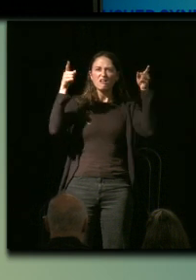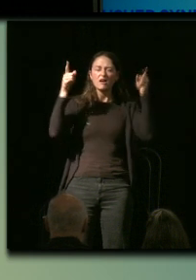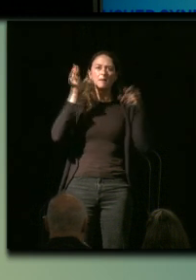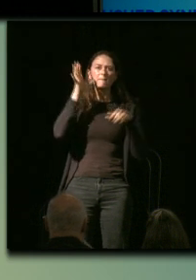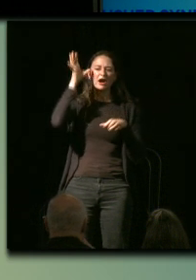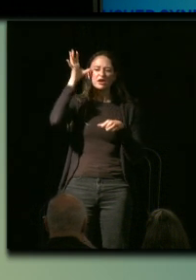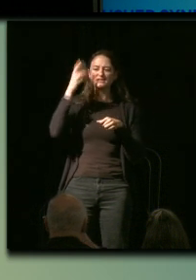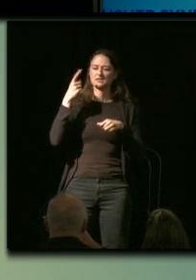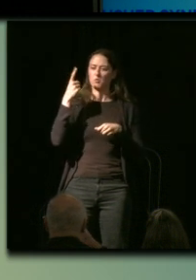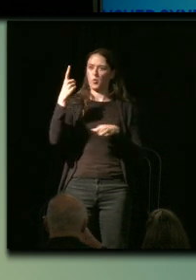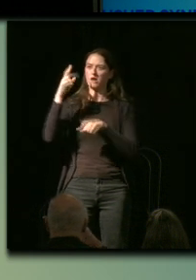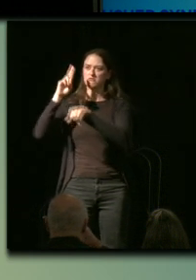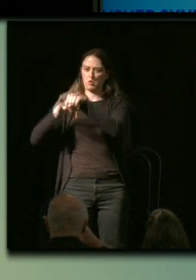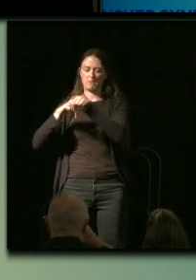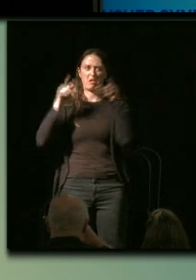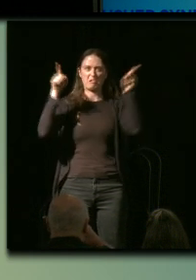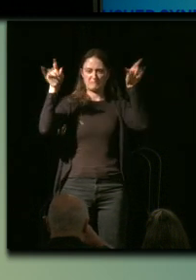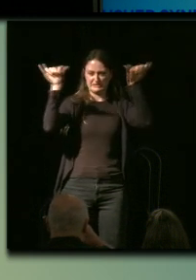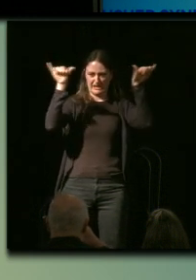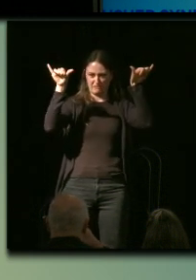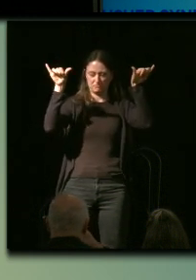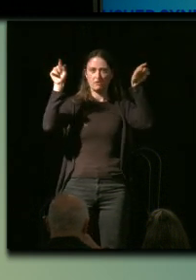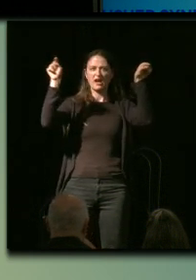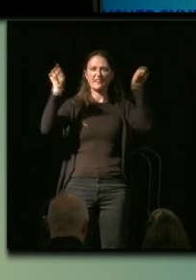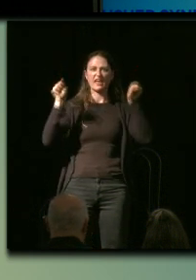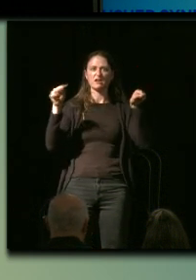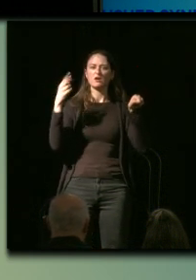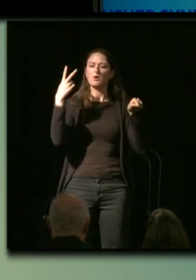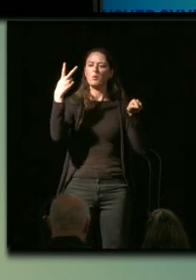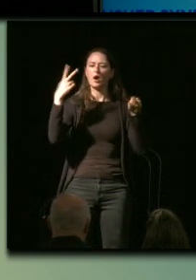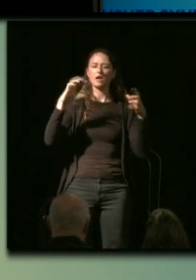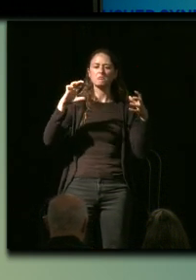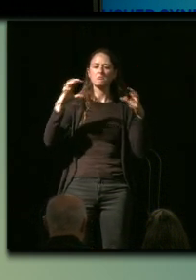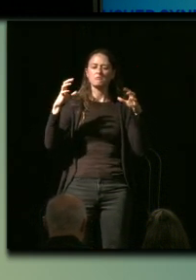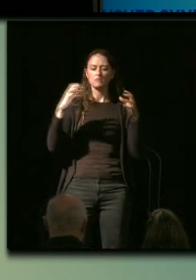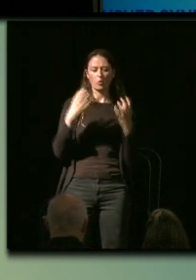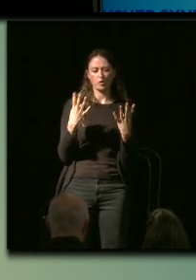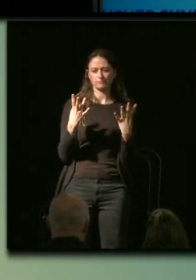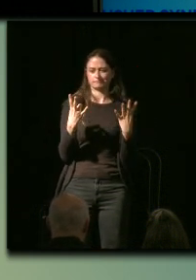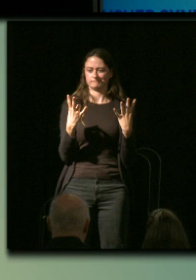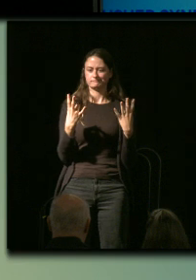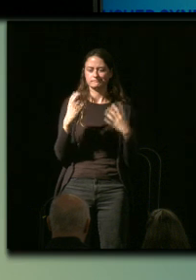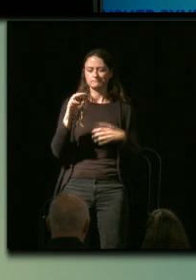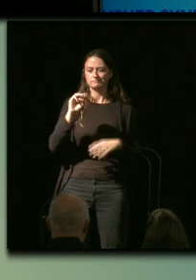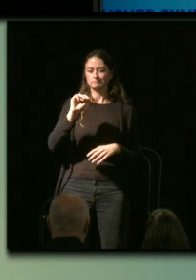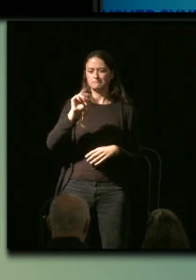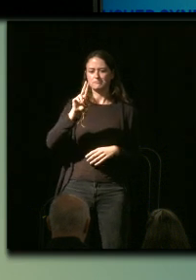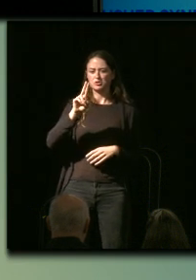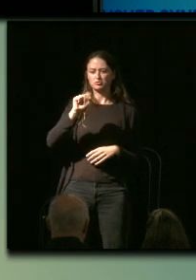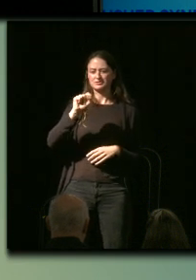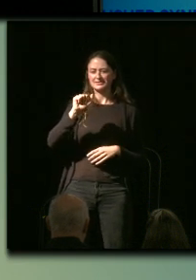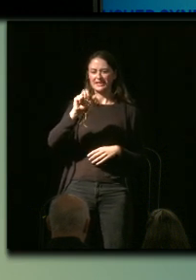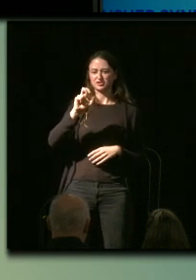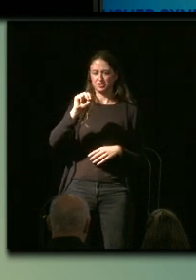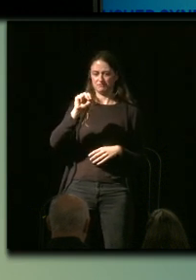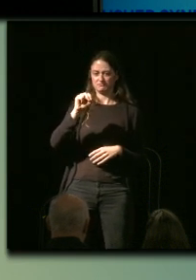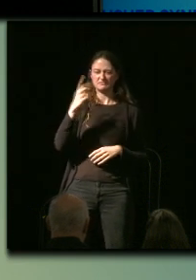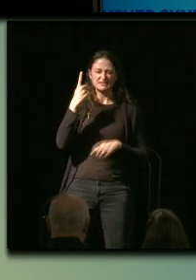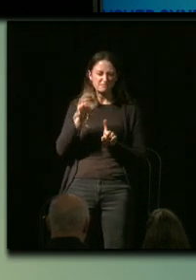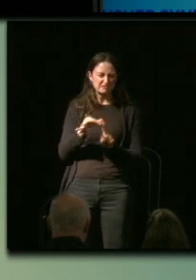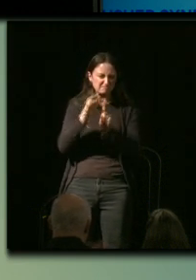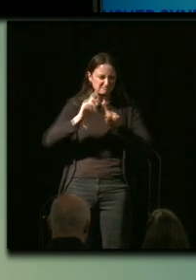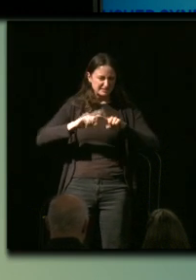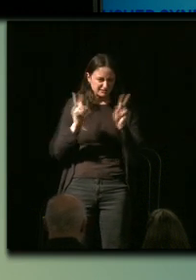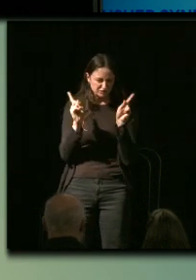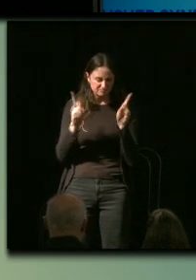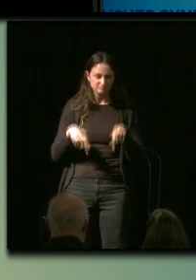in it. The misspelling may be called a mutation or a pathogenic variant. The parents are called Usher syndrome